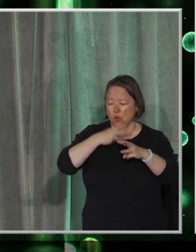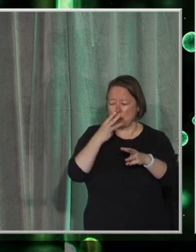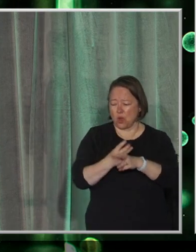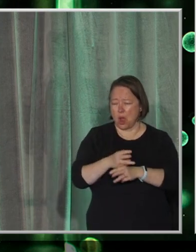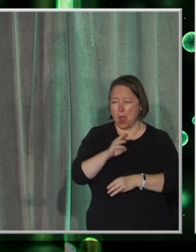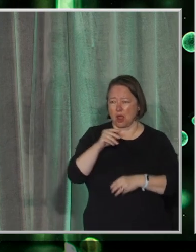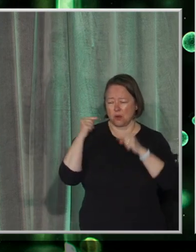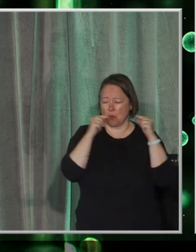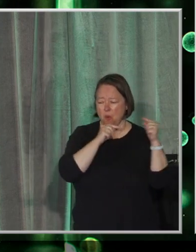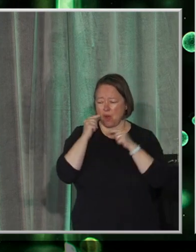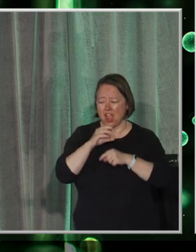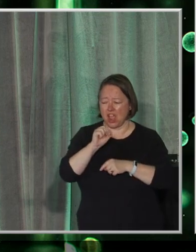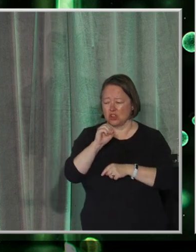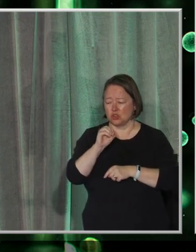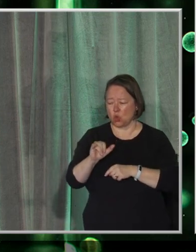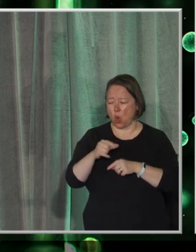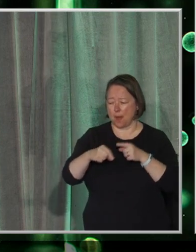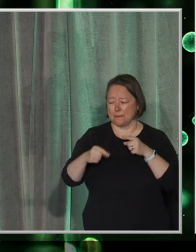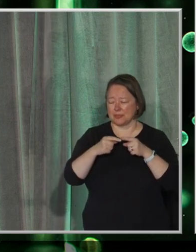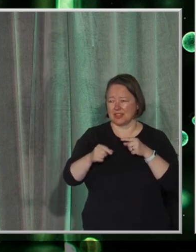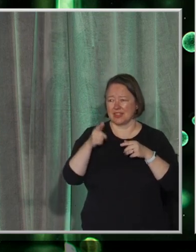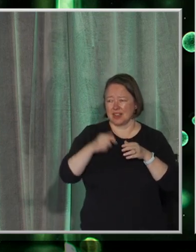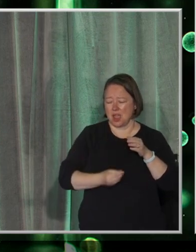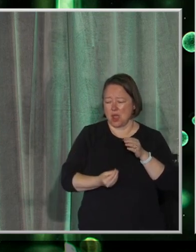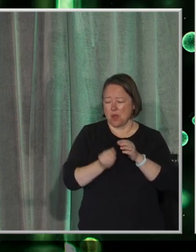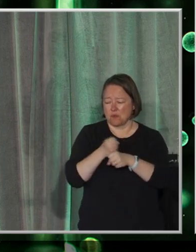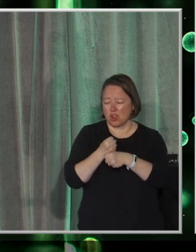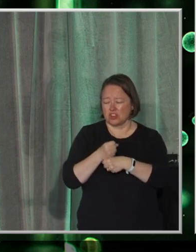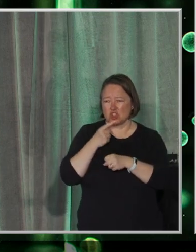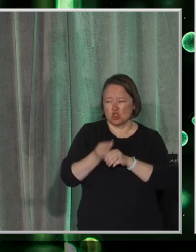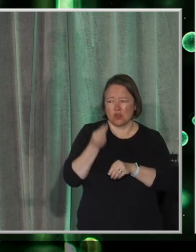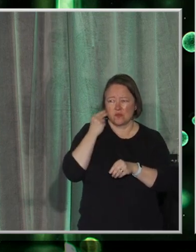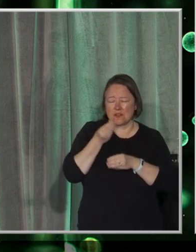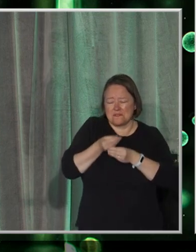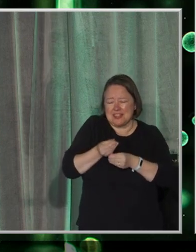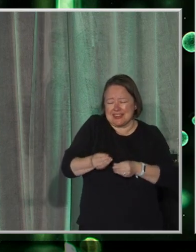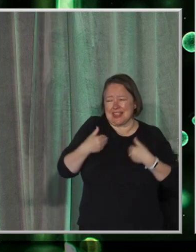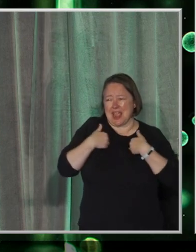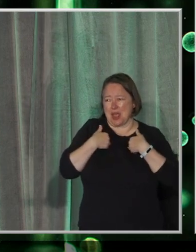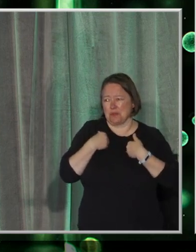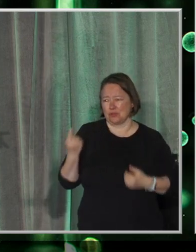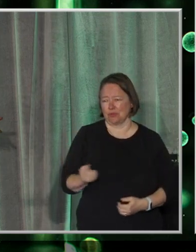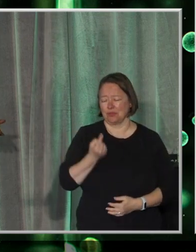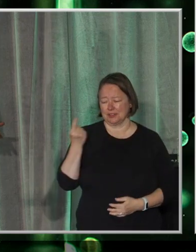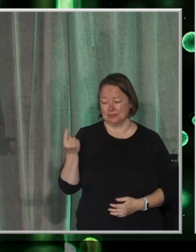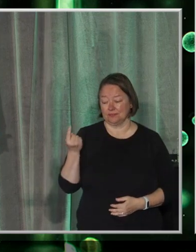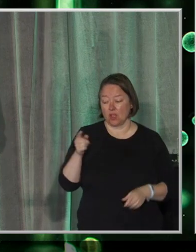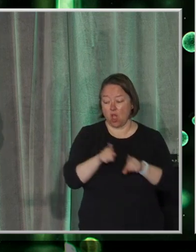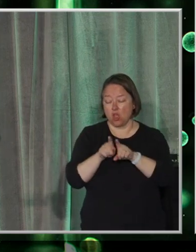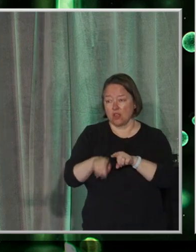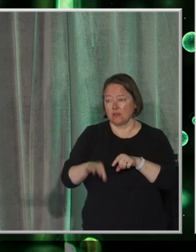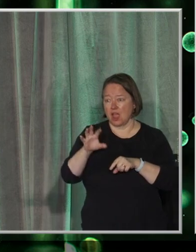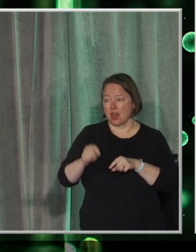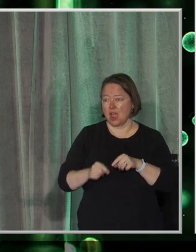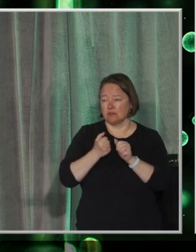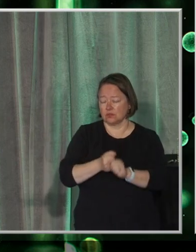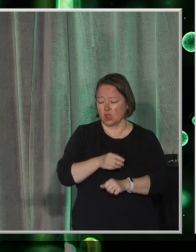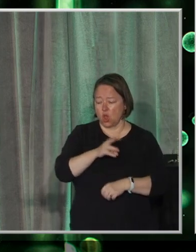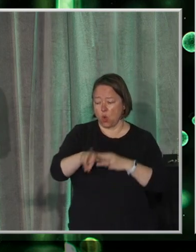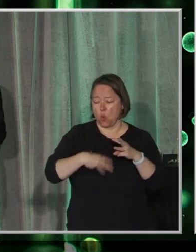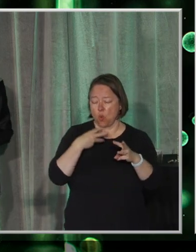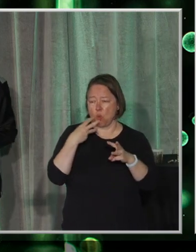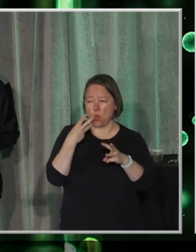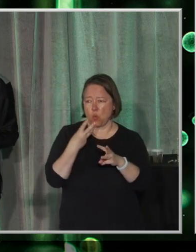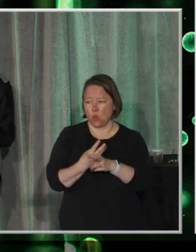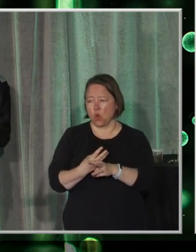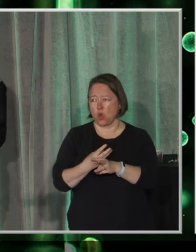produce, it is meant for animal feed production, for feeding only the animals. And according to the World